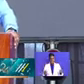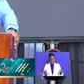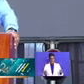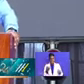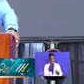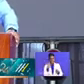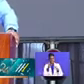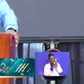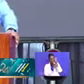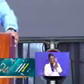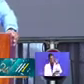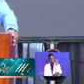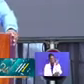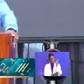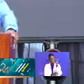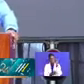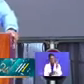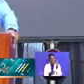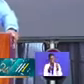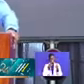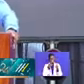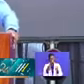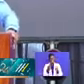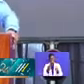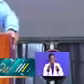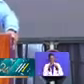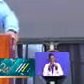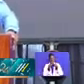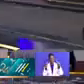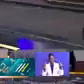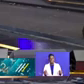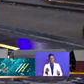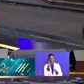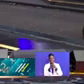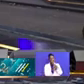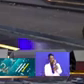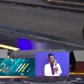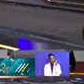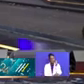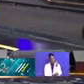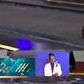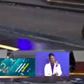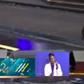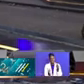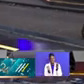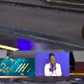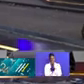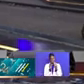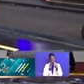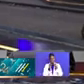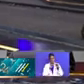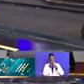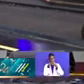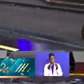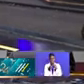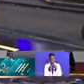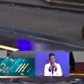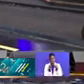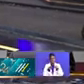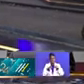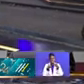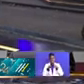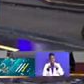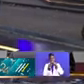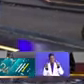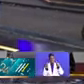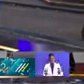of poverty somebody say the author of poverty and and talking about breaking the alar of